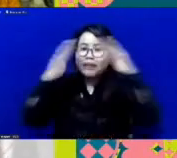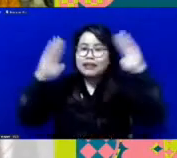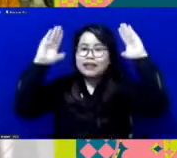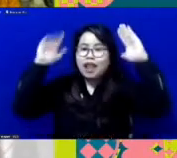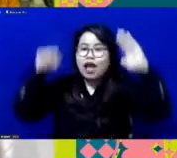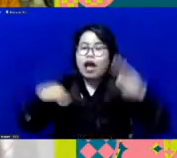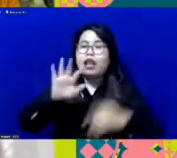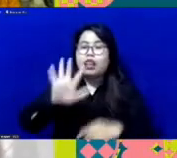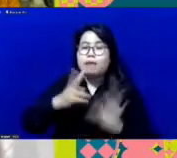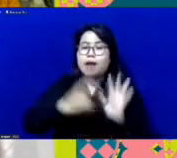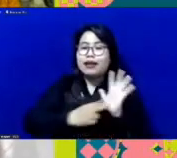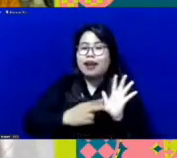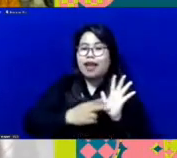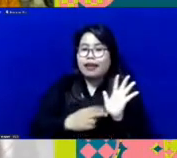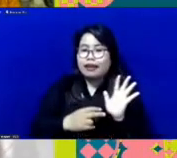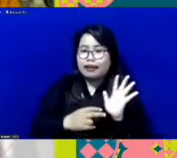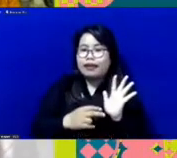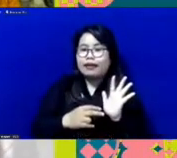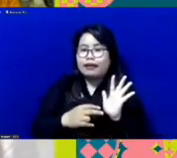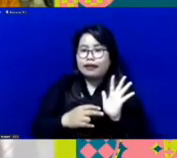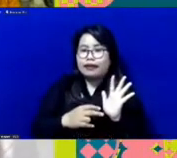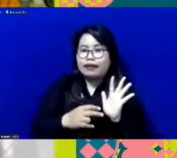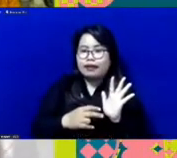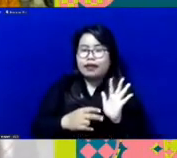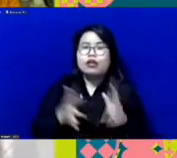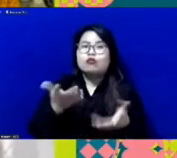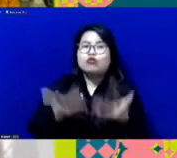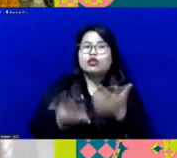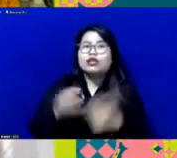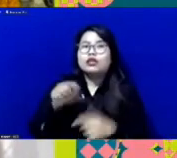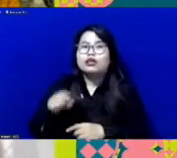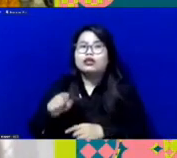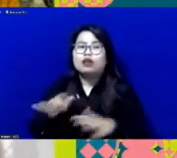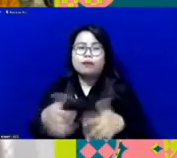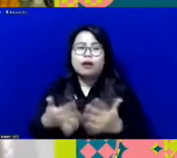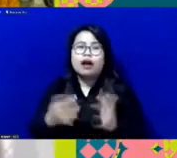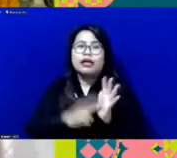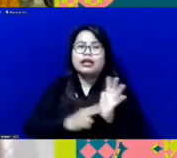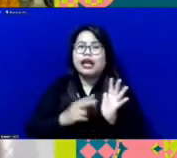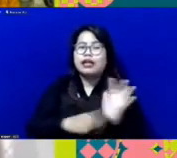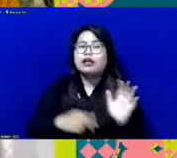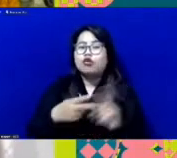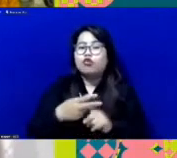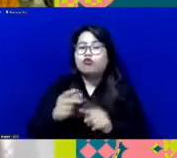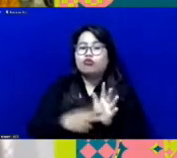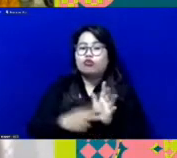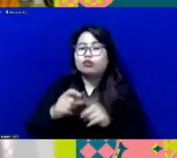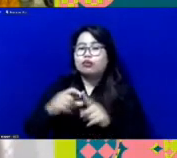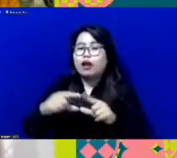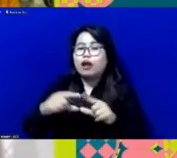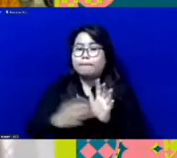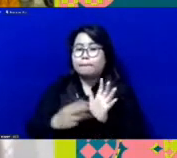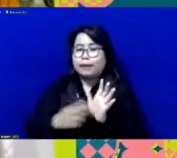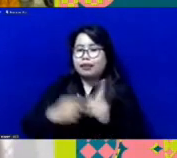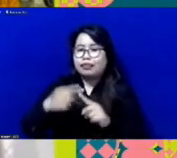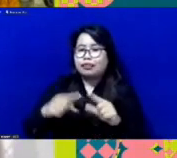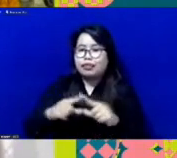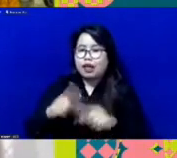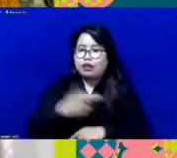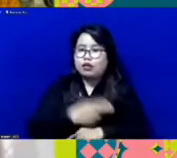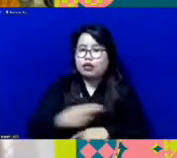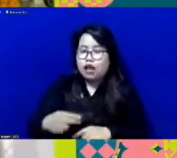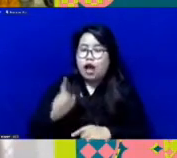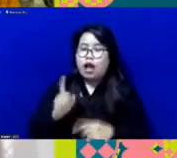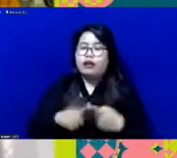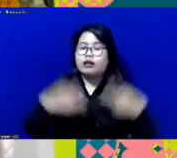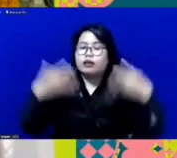create. It is like fundamental to every faith, every humanity. So it's humanity, it's unity,